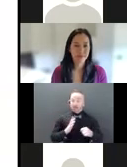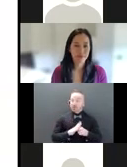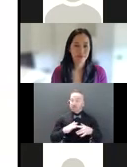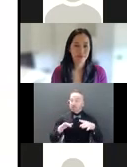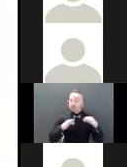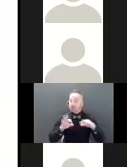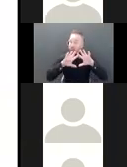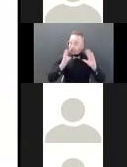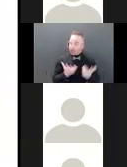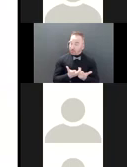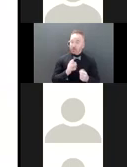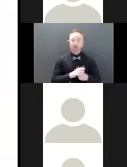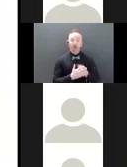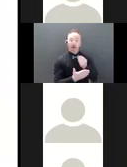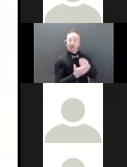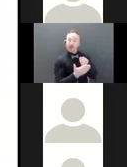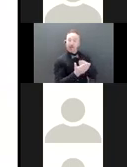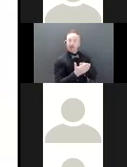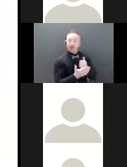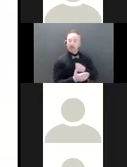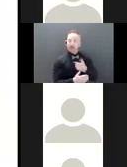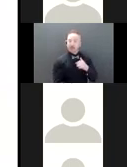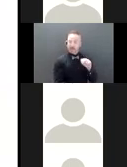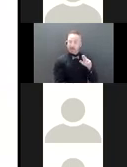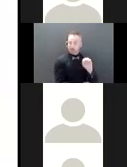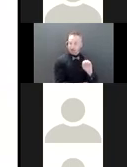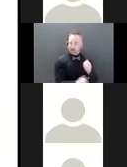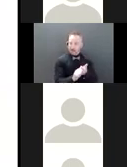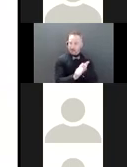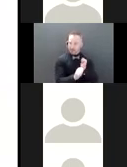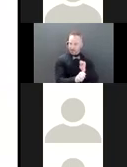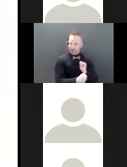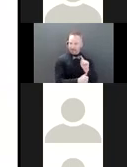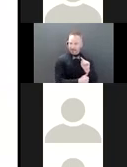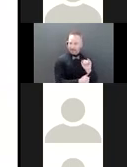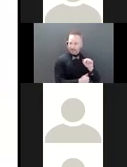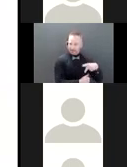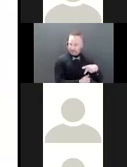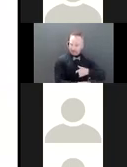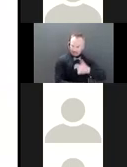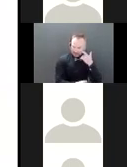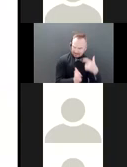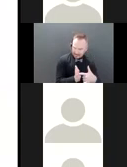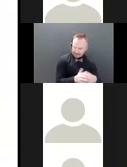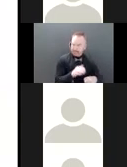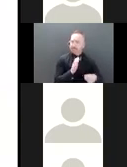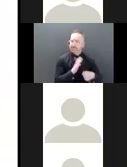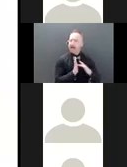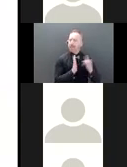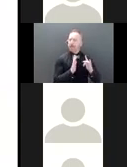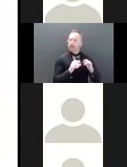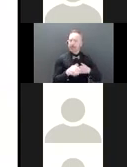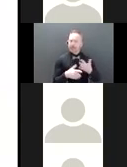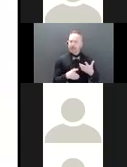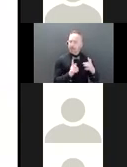financial abuse preventing tips and just recognizing financial abuse, and then I'm going to turn it over